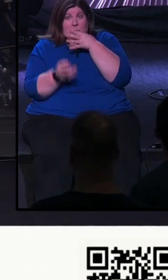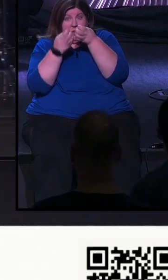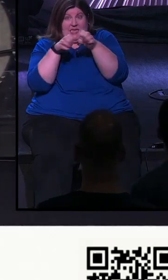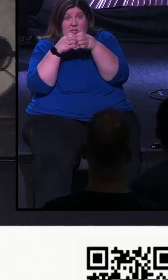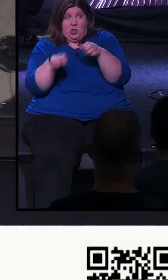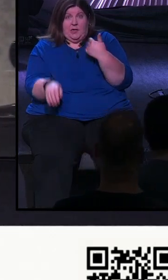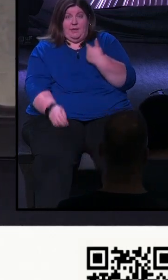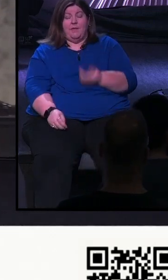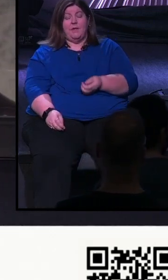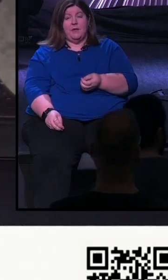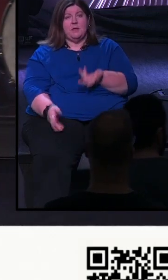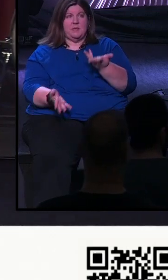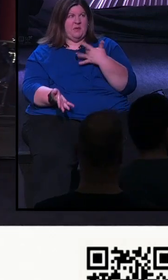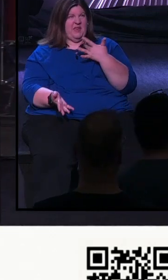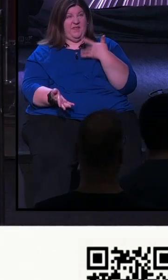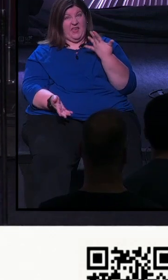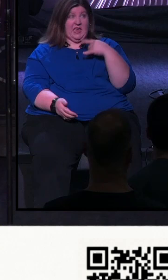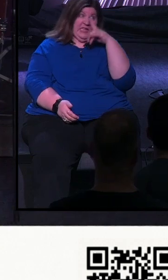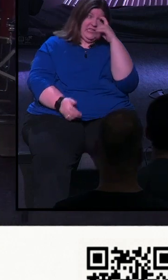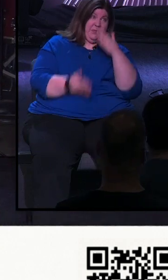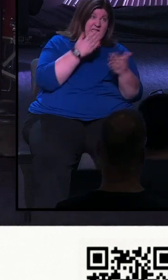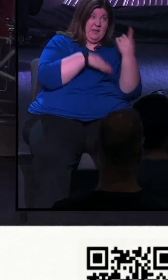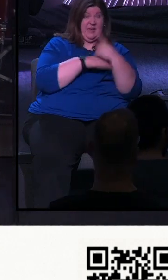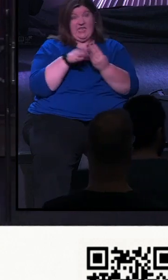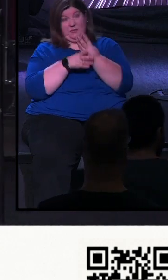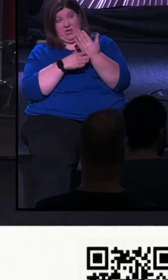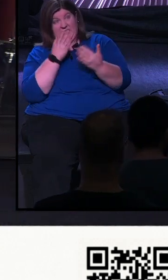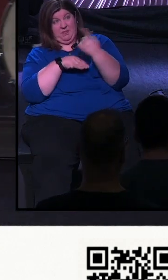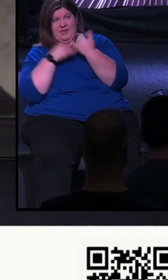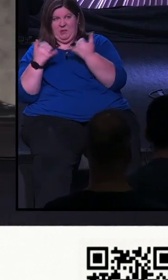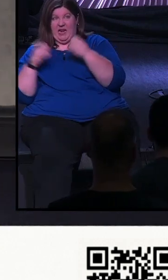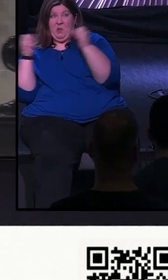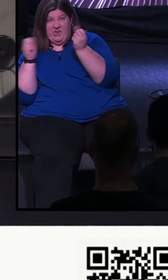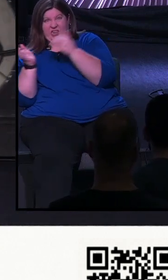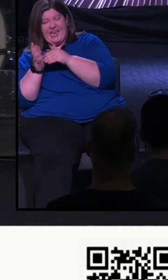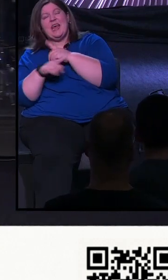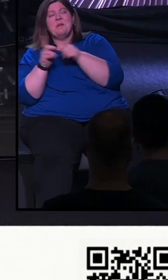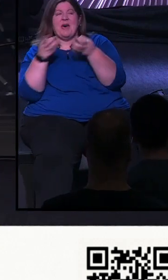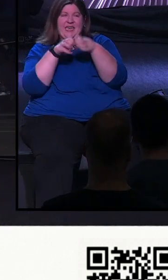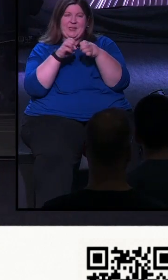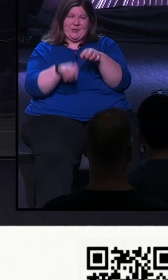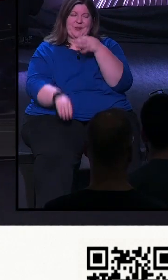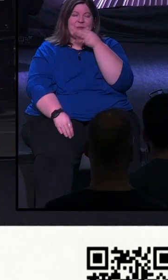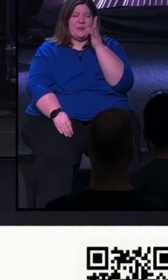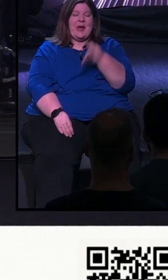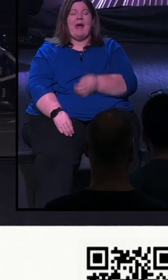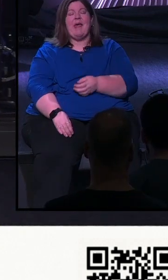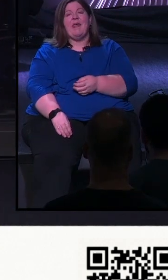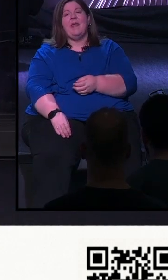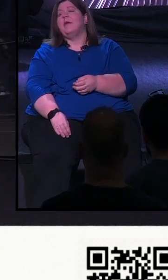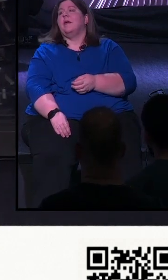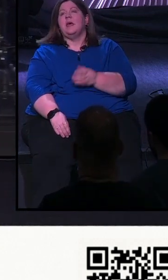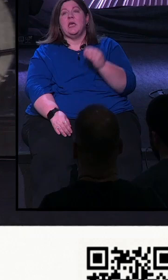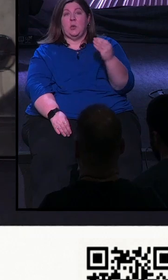corner. It may feel like summer sometimes, it may feel like spring sometimes and winter right now, but Easter is right around the corner. You can scan the QR code up